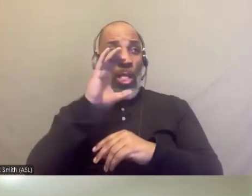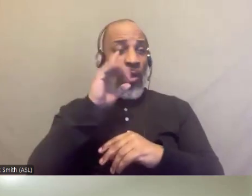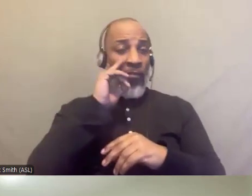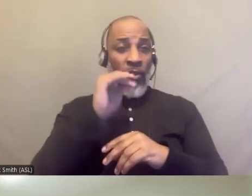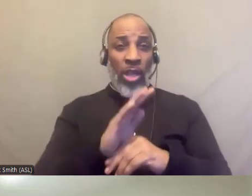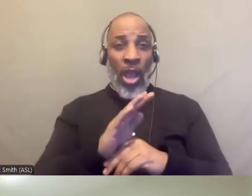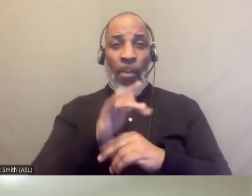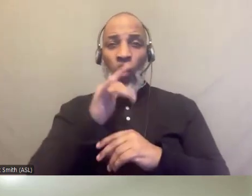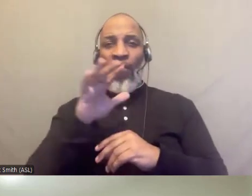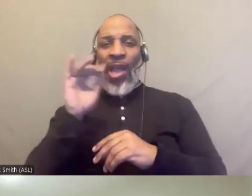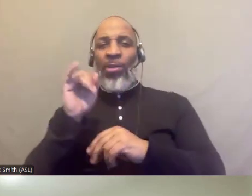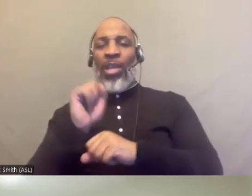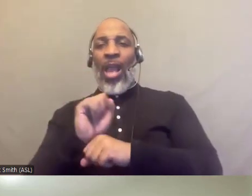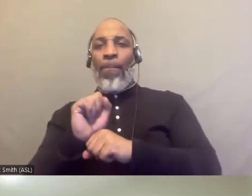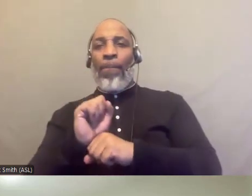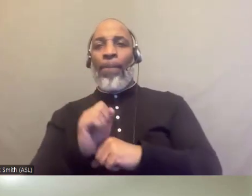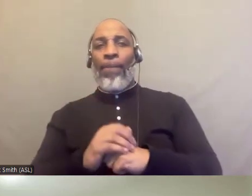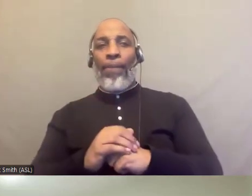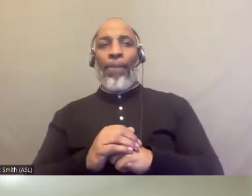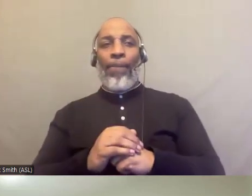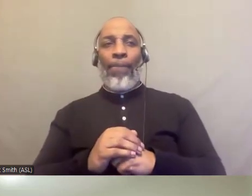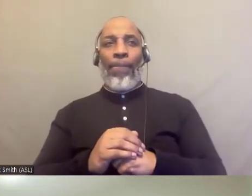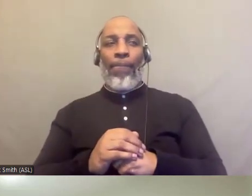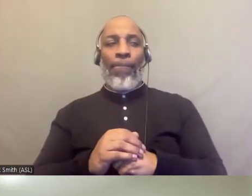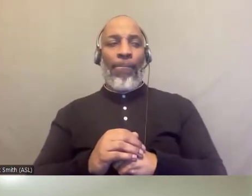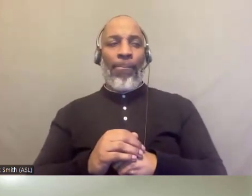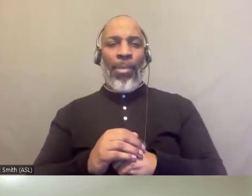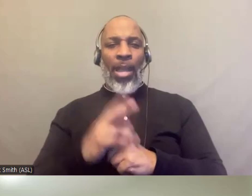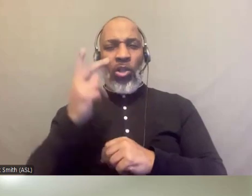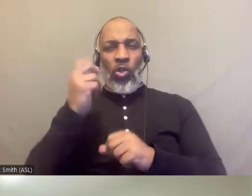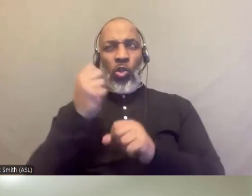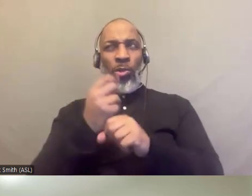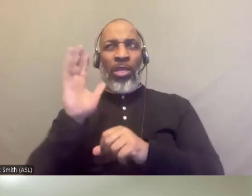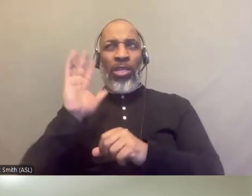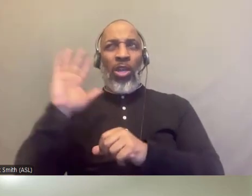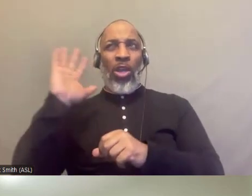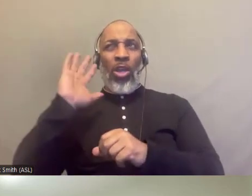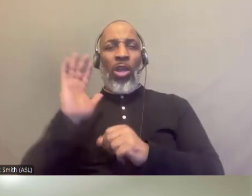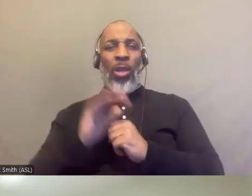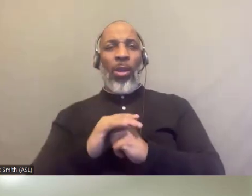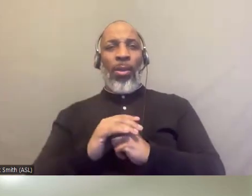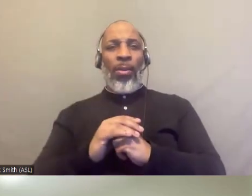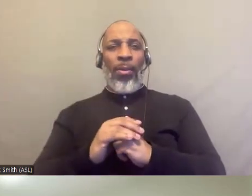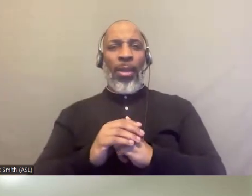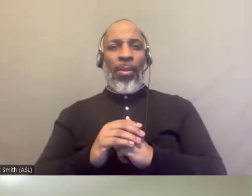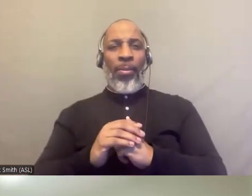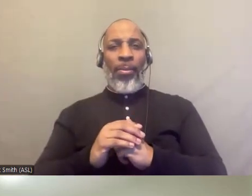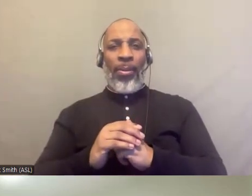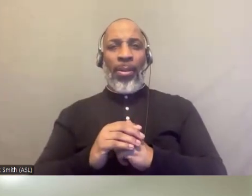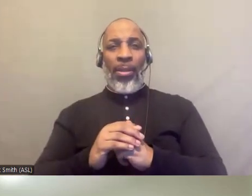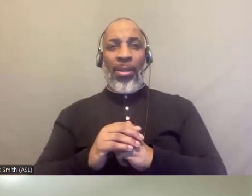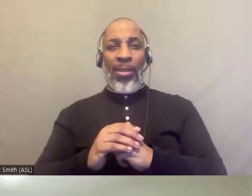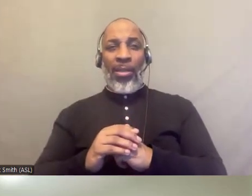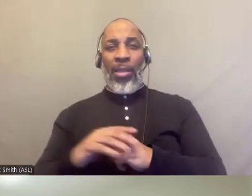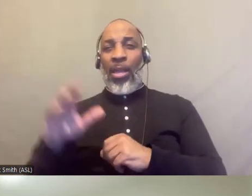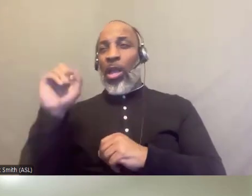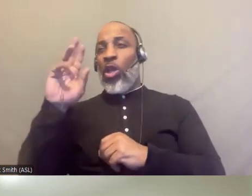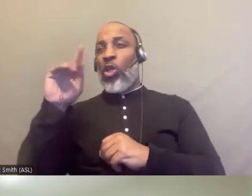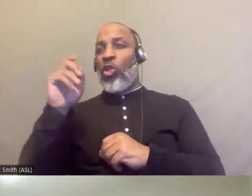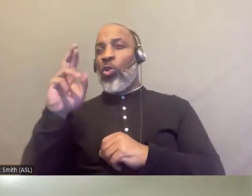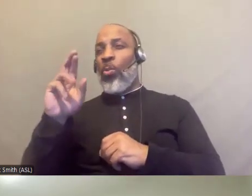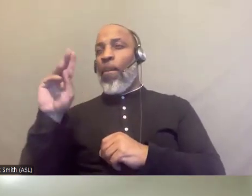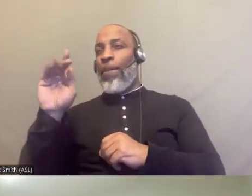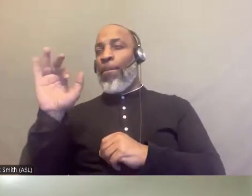jobs. Case I had maybe 2 years ago now was with a large supermarket chain in Massachusetts,